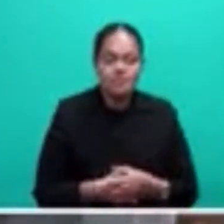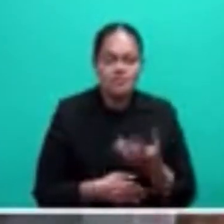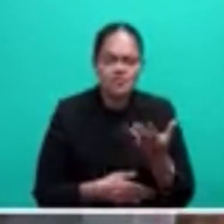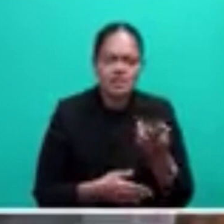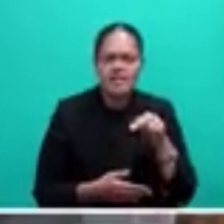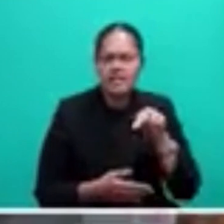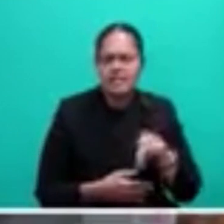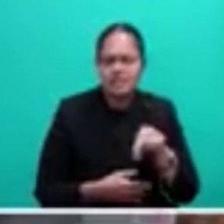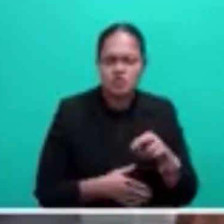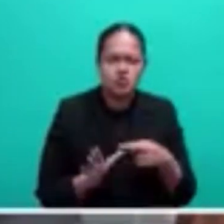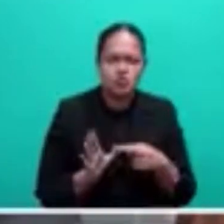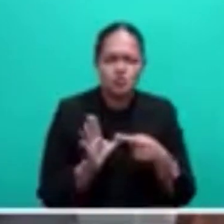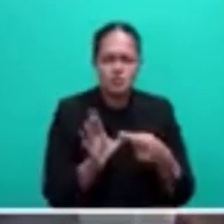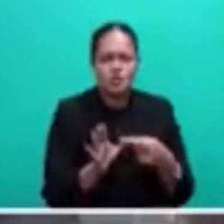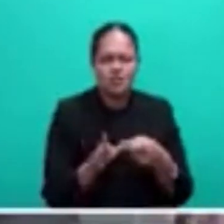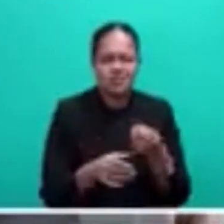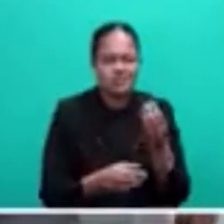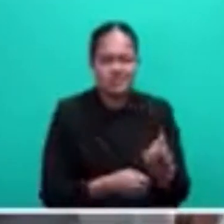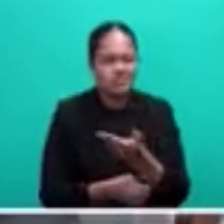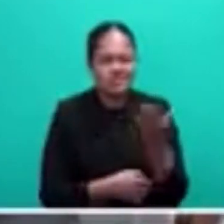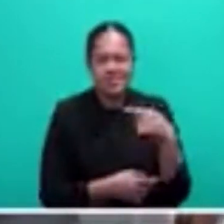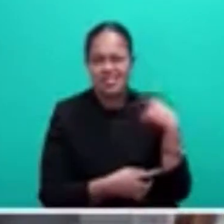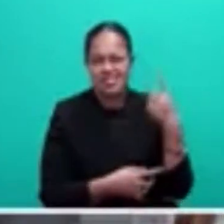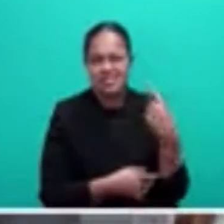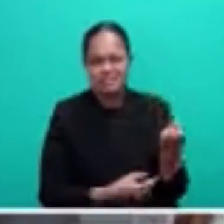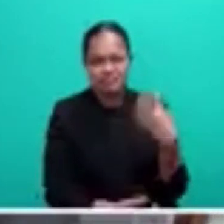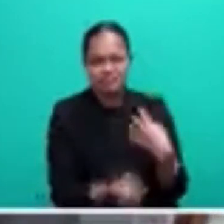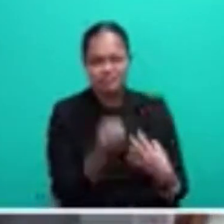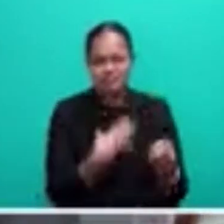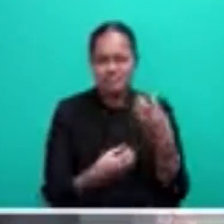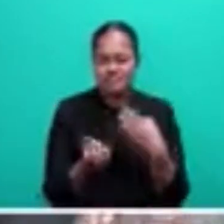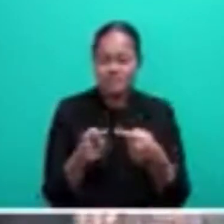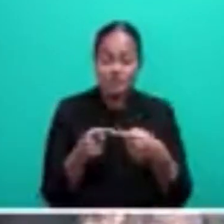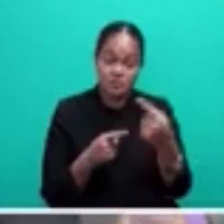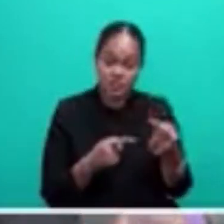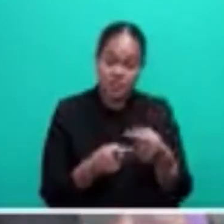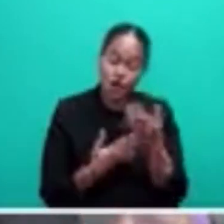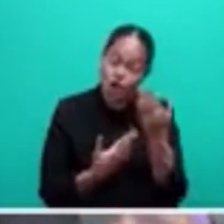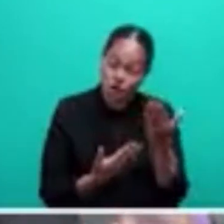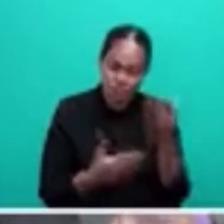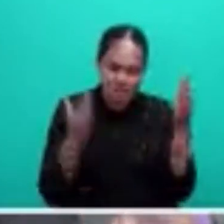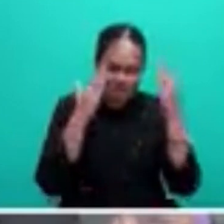to respond to some of the noise that has come from the other side, Honourable Speaker.